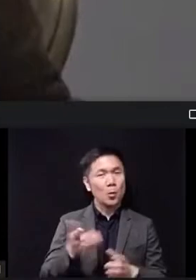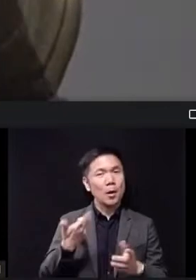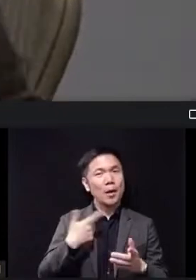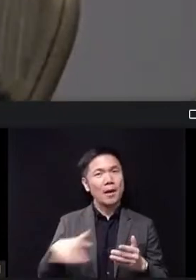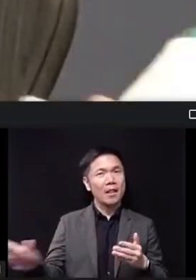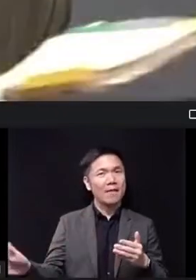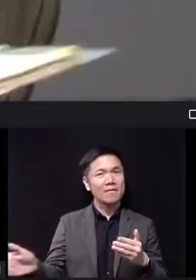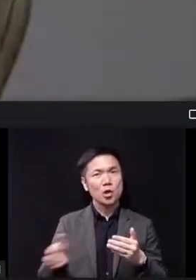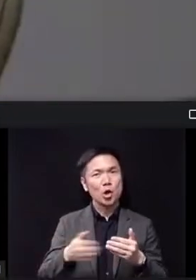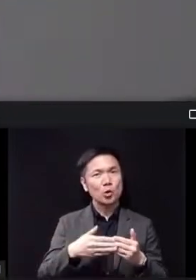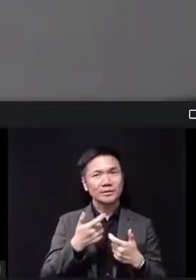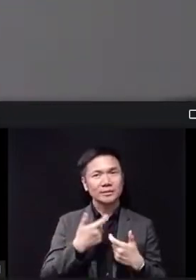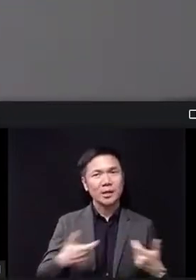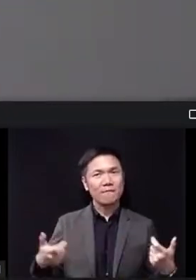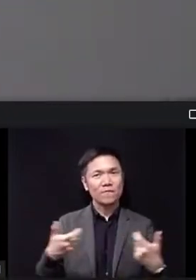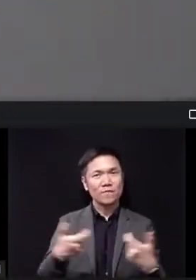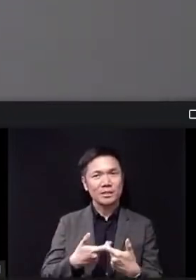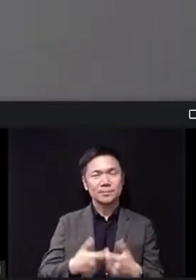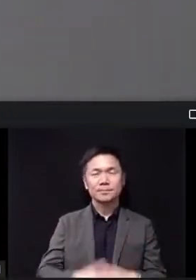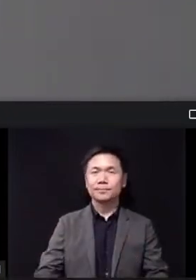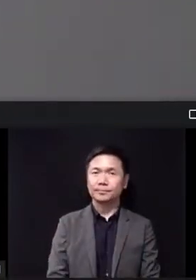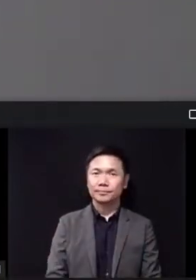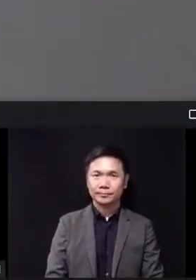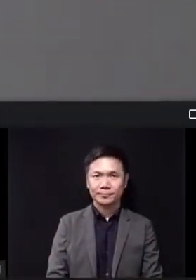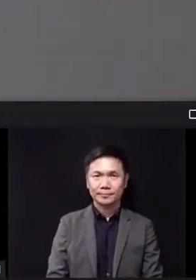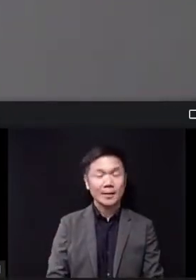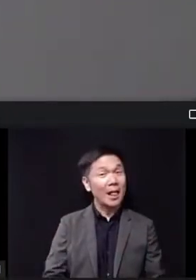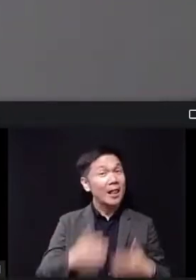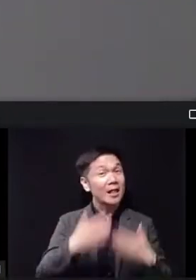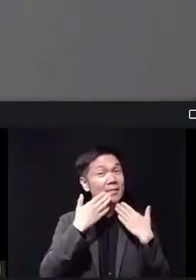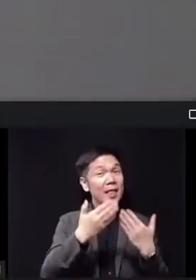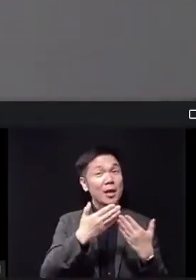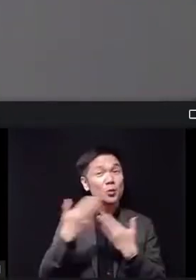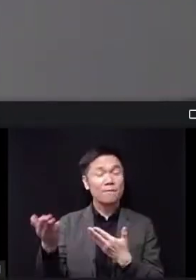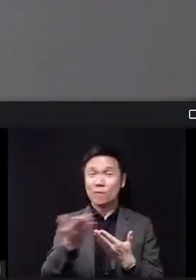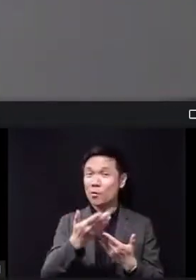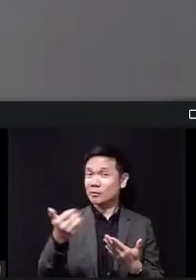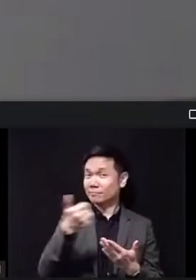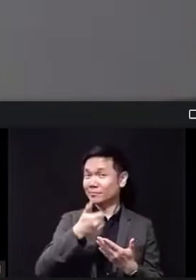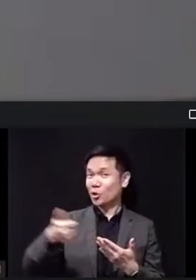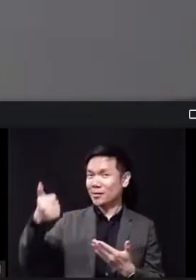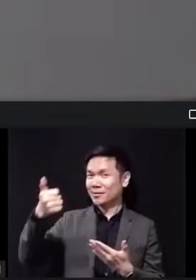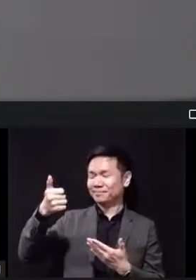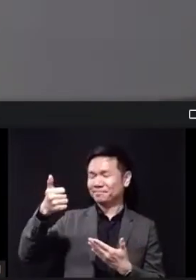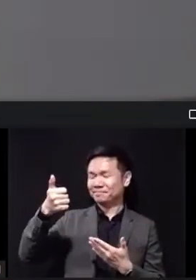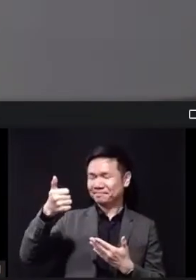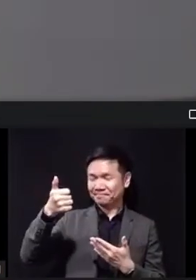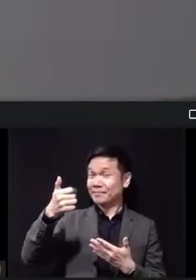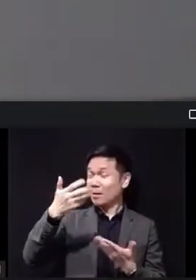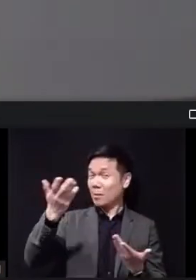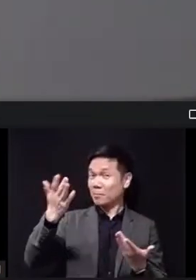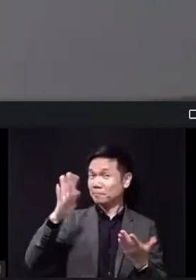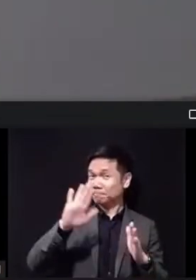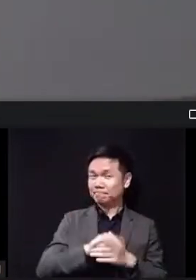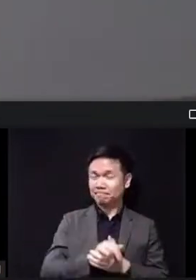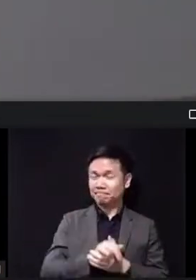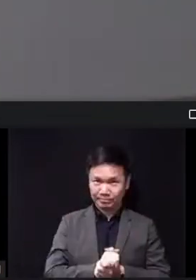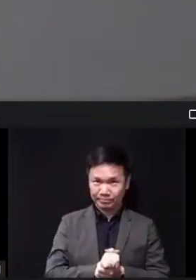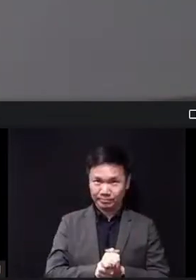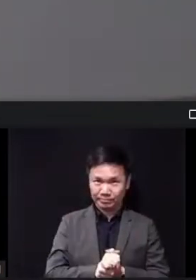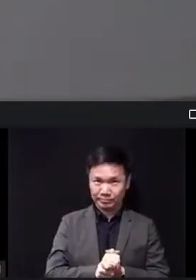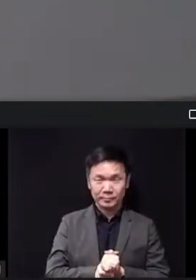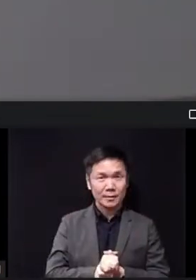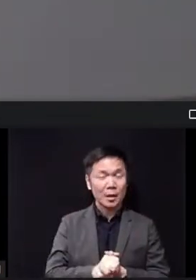close our conference? Thank you very much, Madam Chair. And as a reminder, we